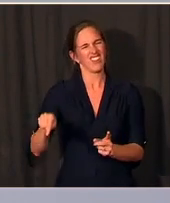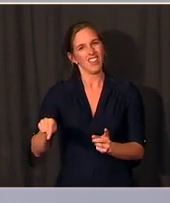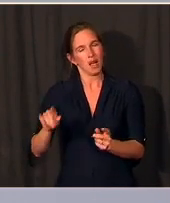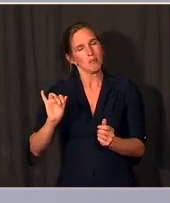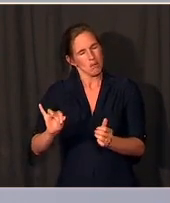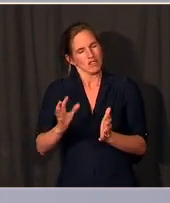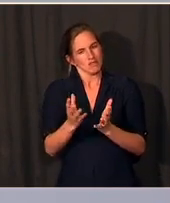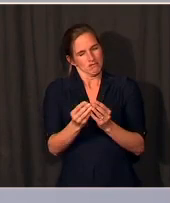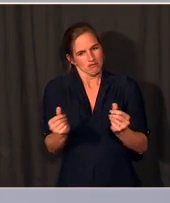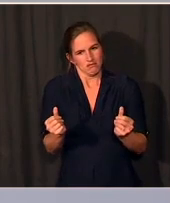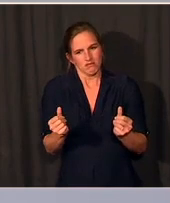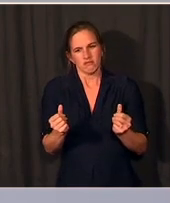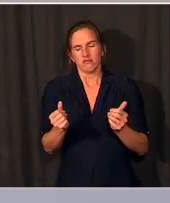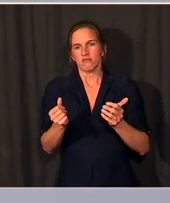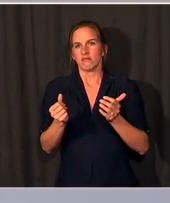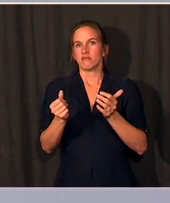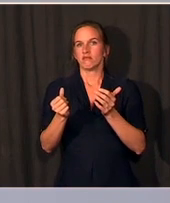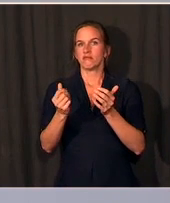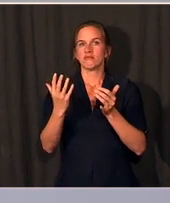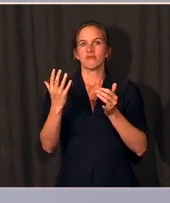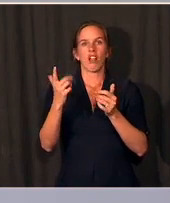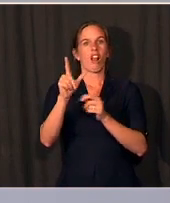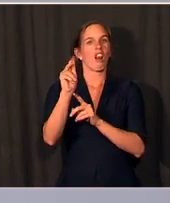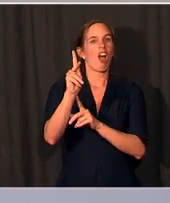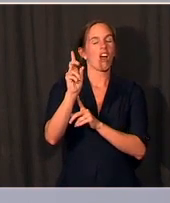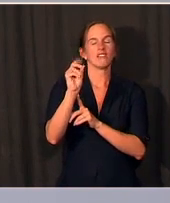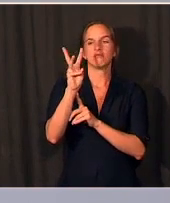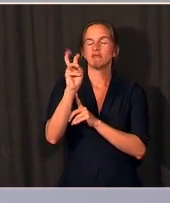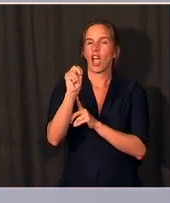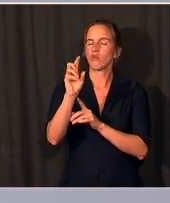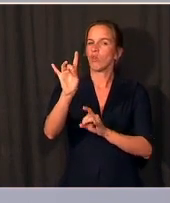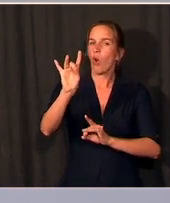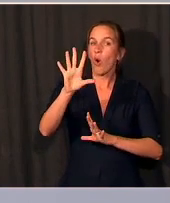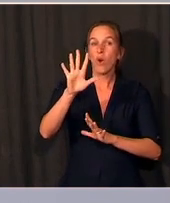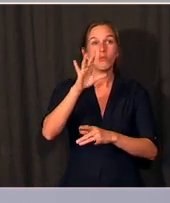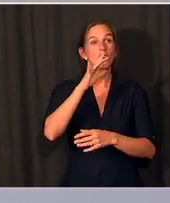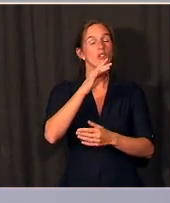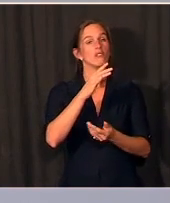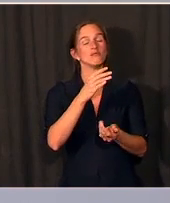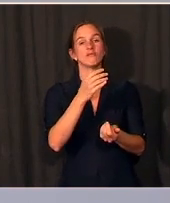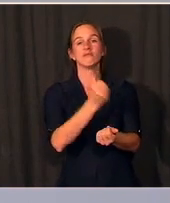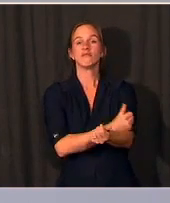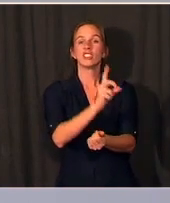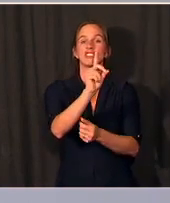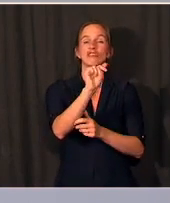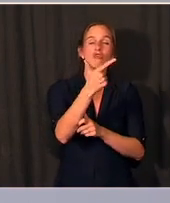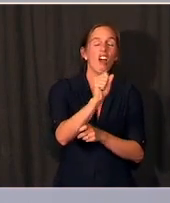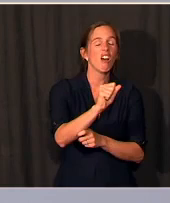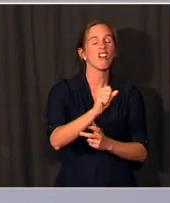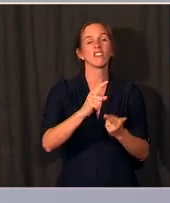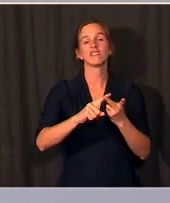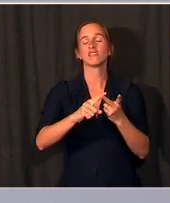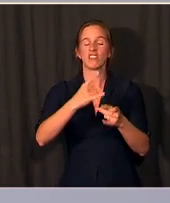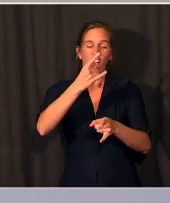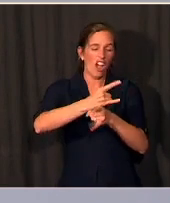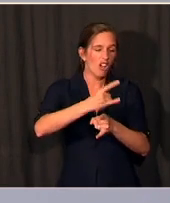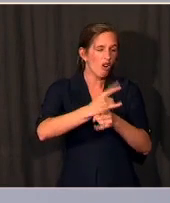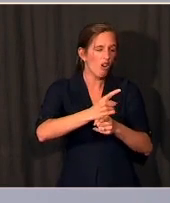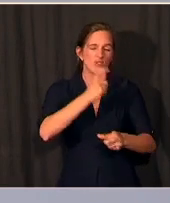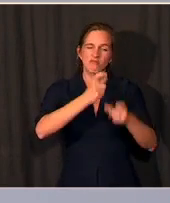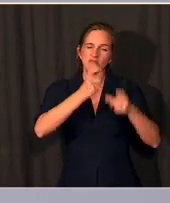I just say it very loudly. It's horrible what happens with drugs, alcohol, depression, loss of